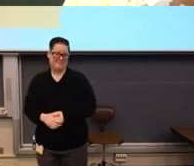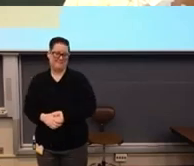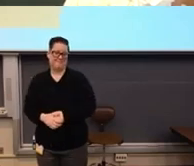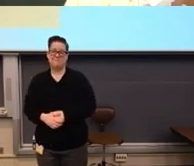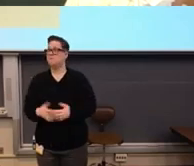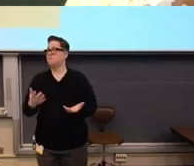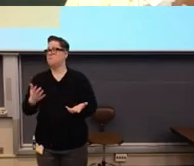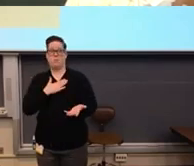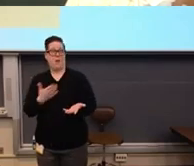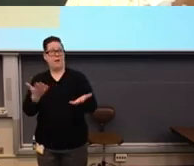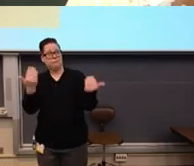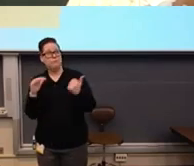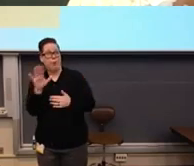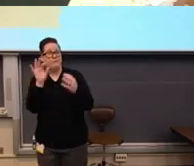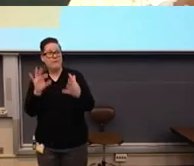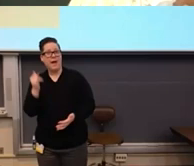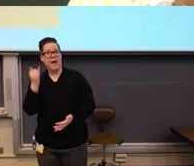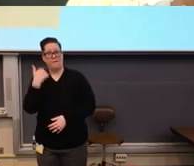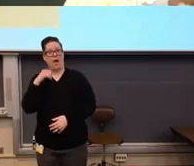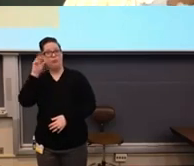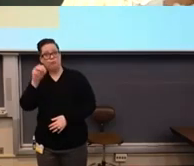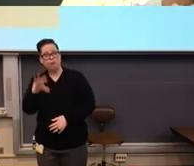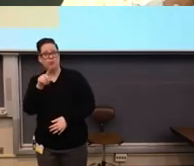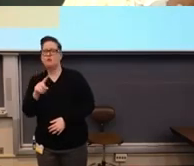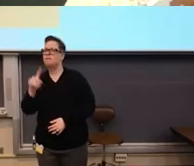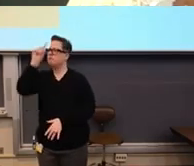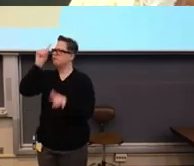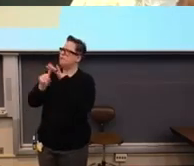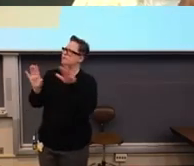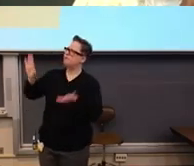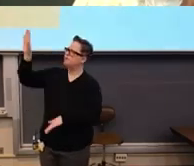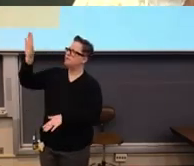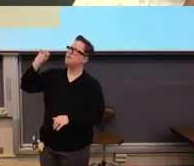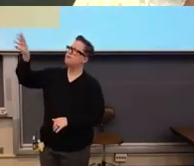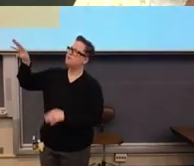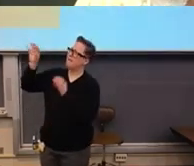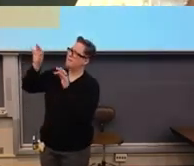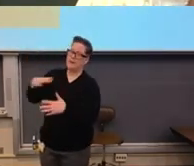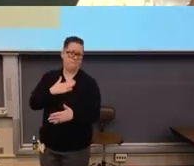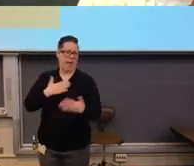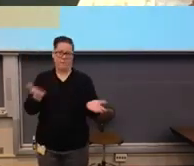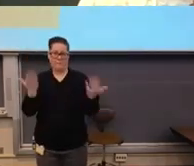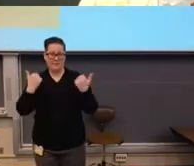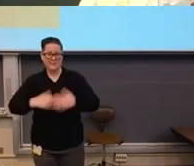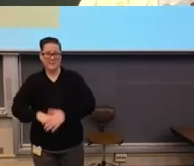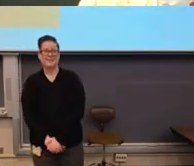to comment. So if you have any thoughts about it, I hope you'll raise your hand and share your thoughts.